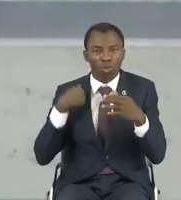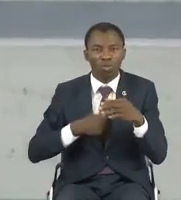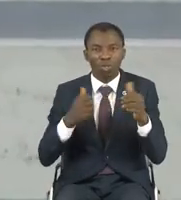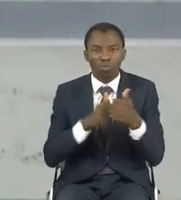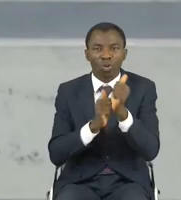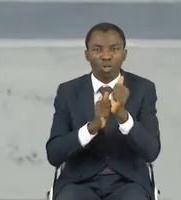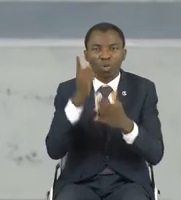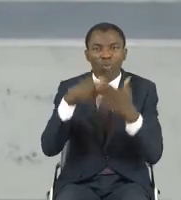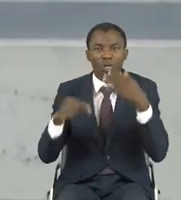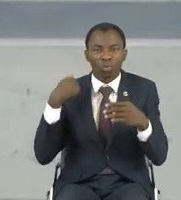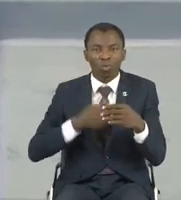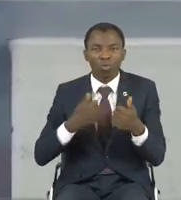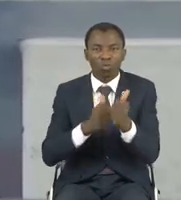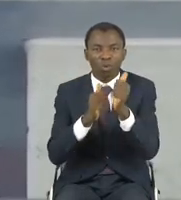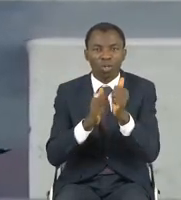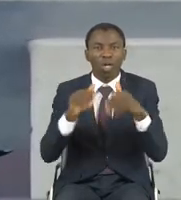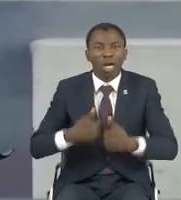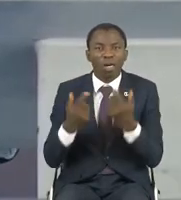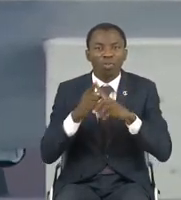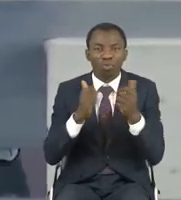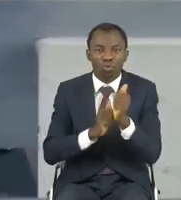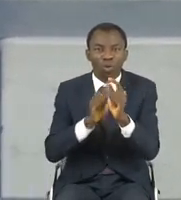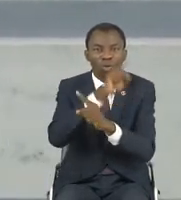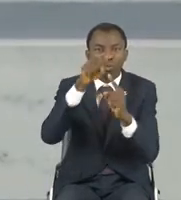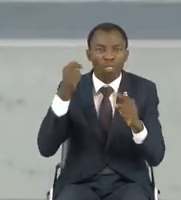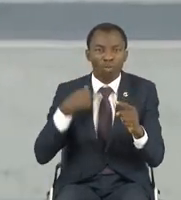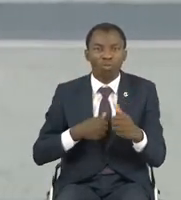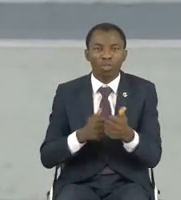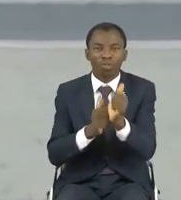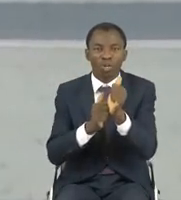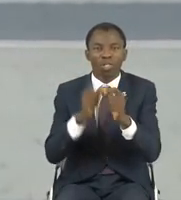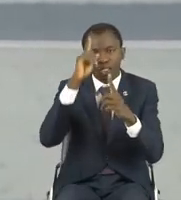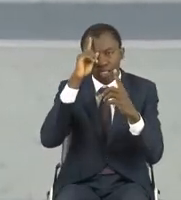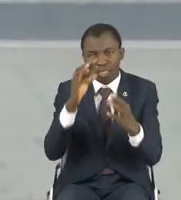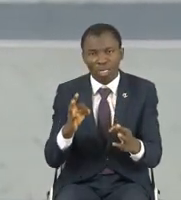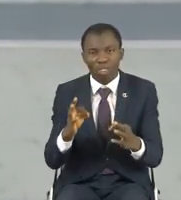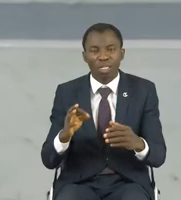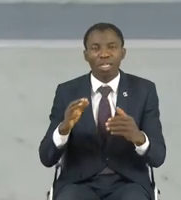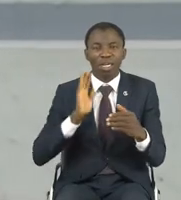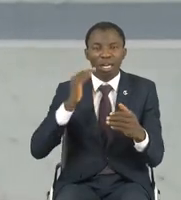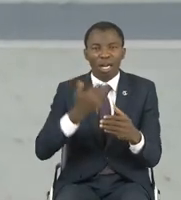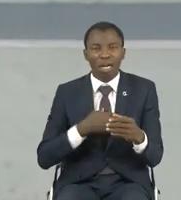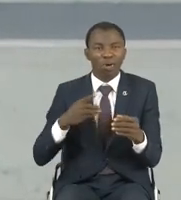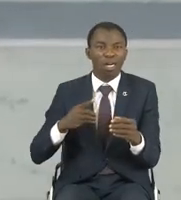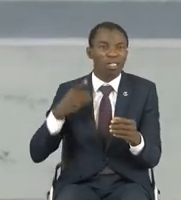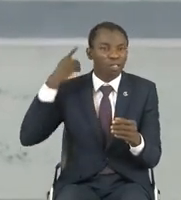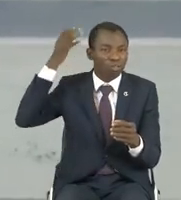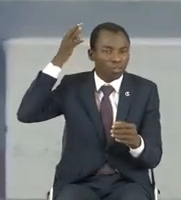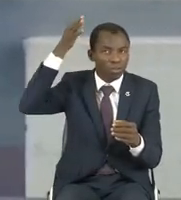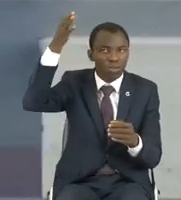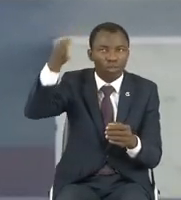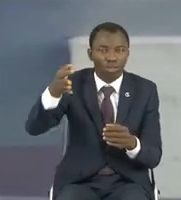follow? How will follow? When will follow? Determines our destiny. The